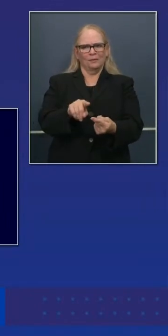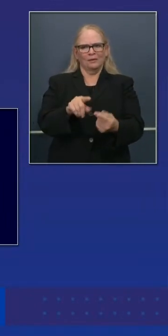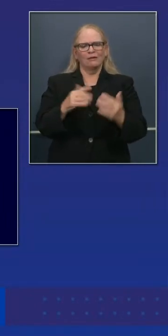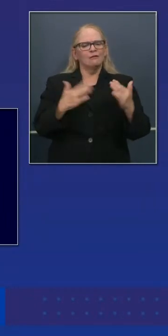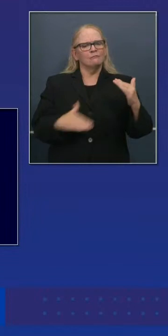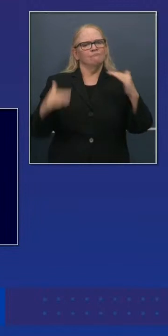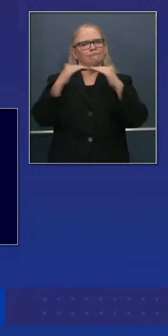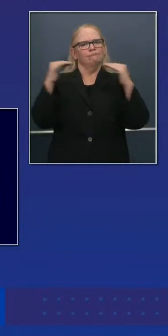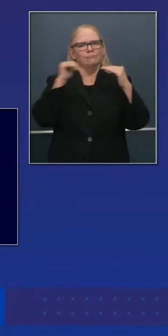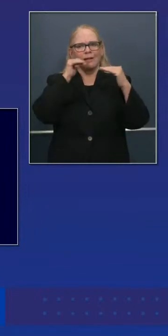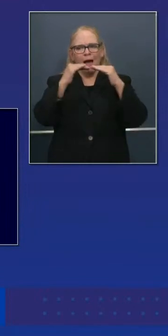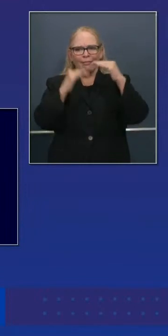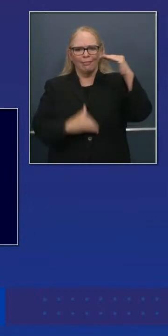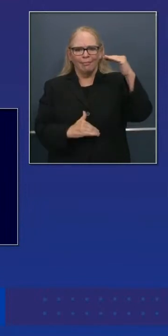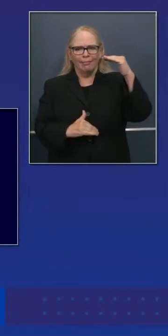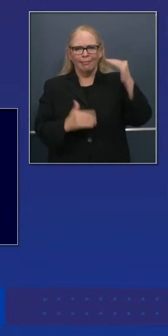of